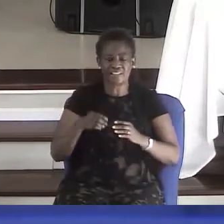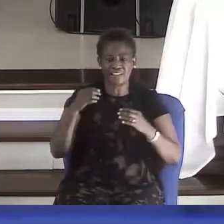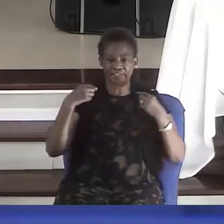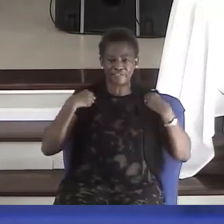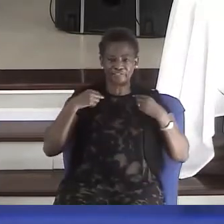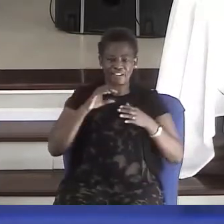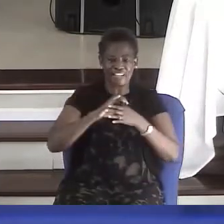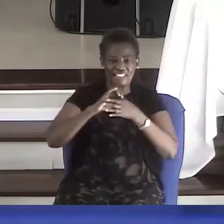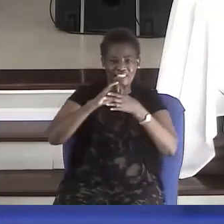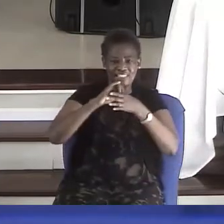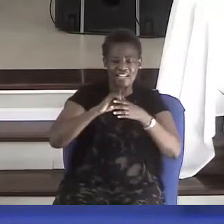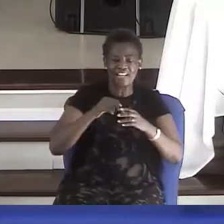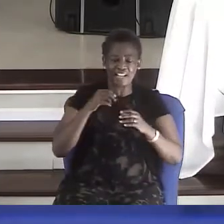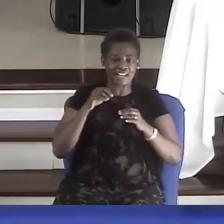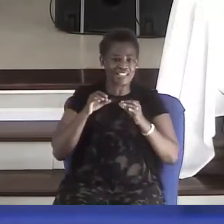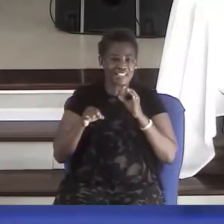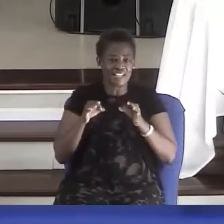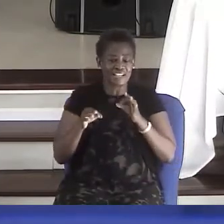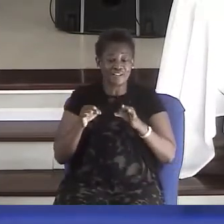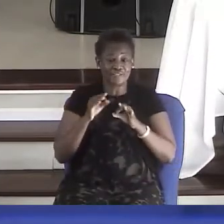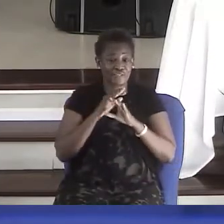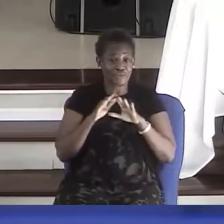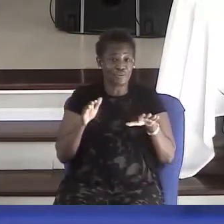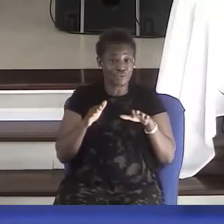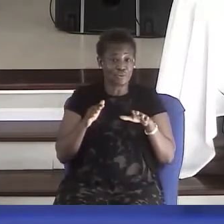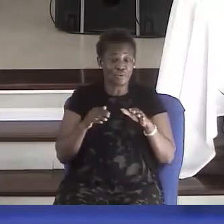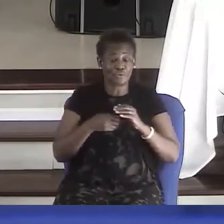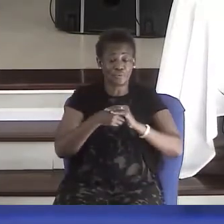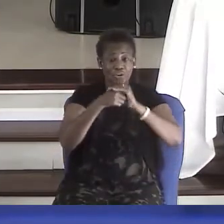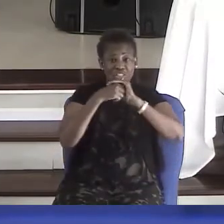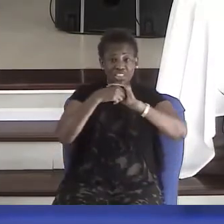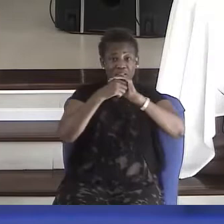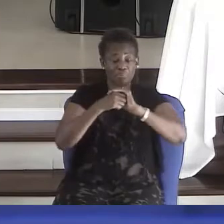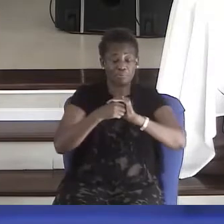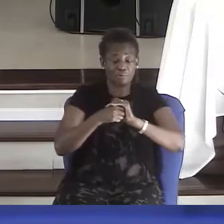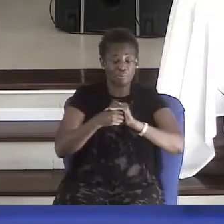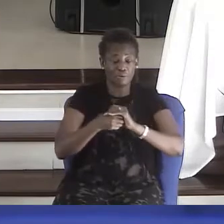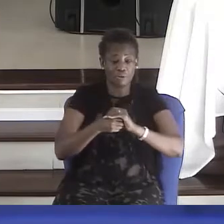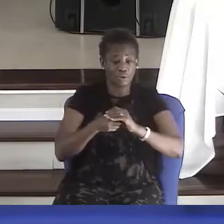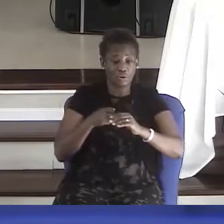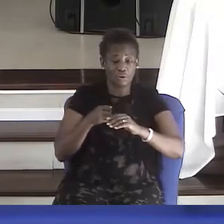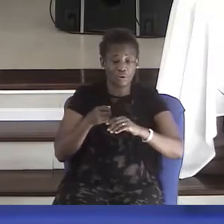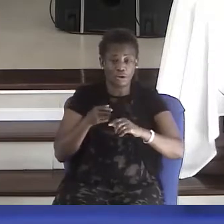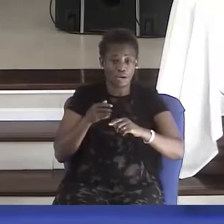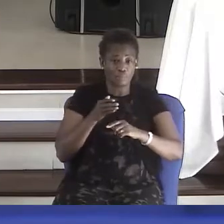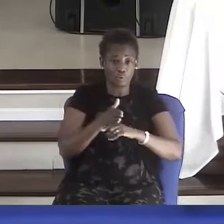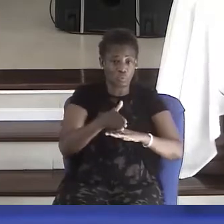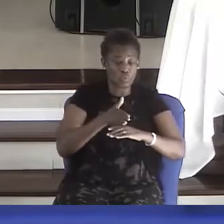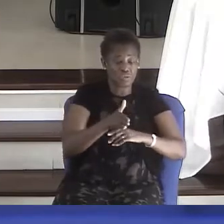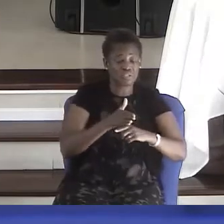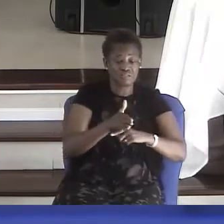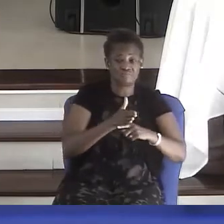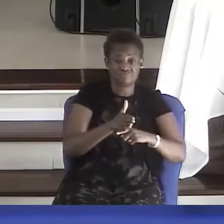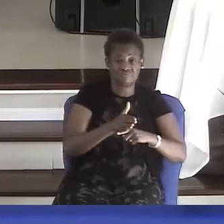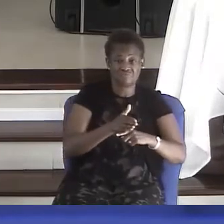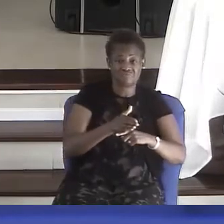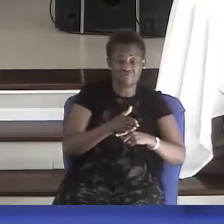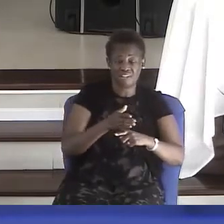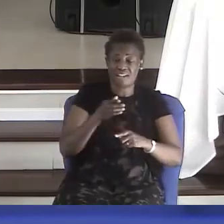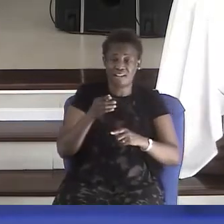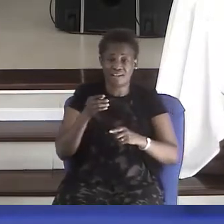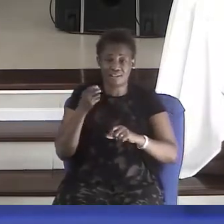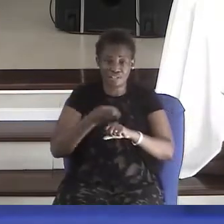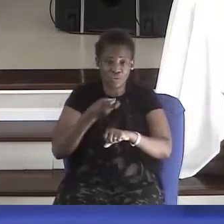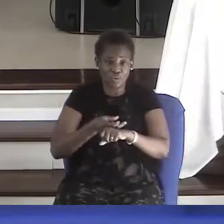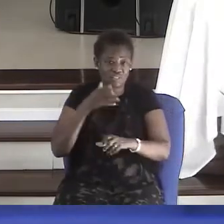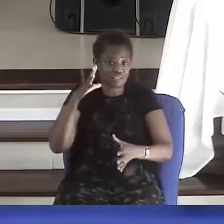miss you. Wood and stone knows how to praise God. Understand it clearly, brothers and sisters.